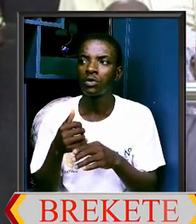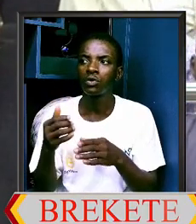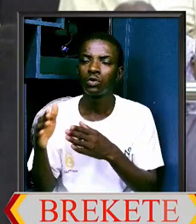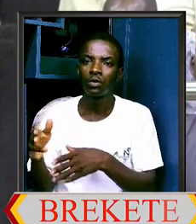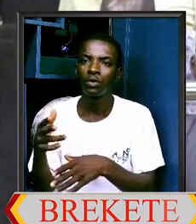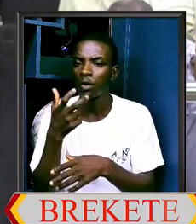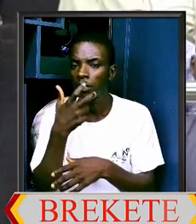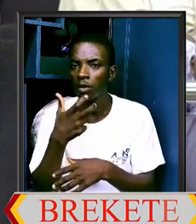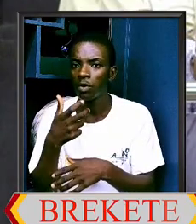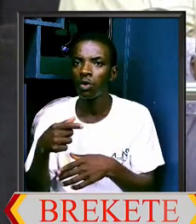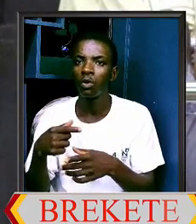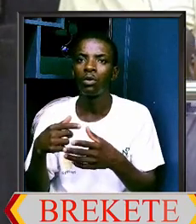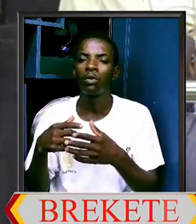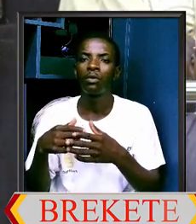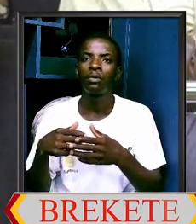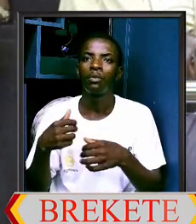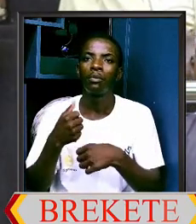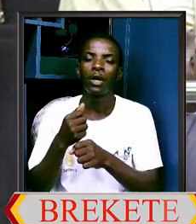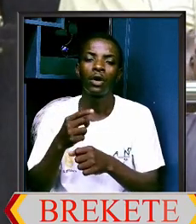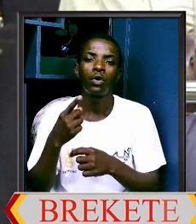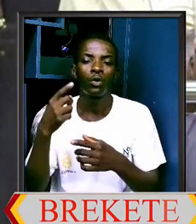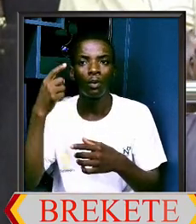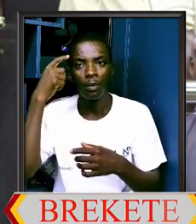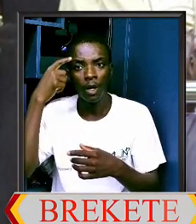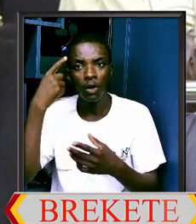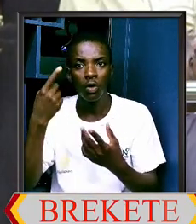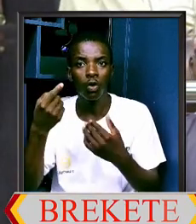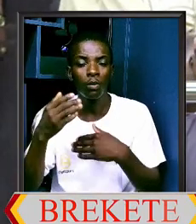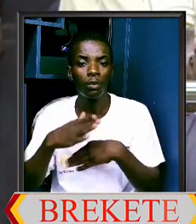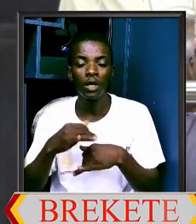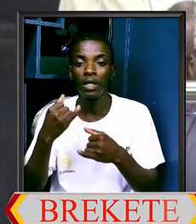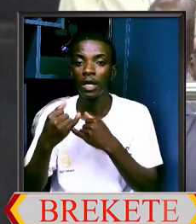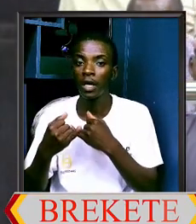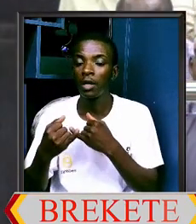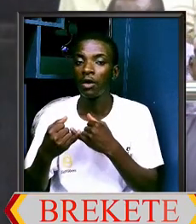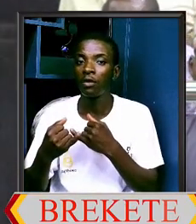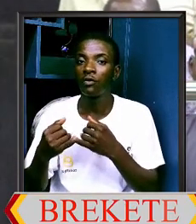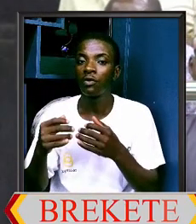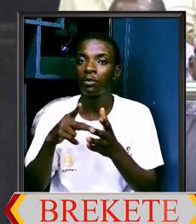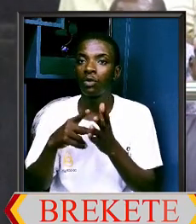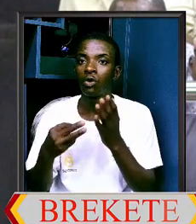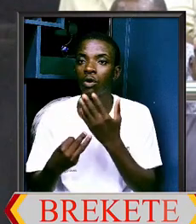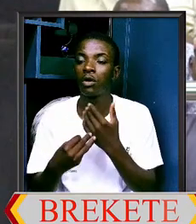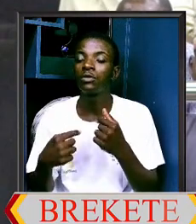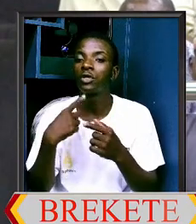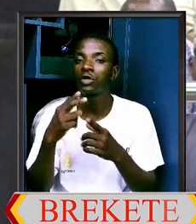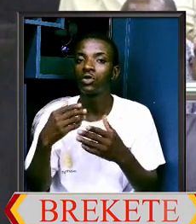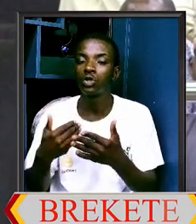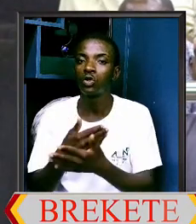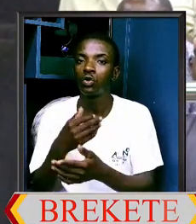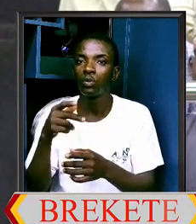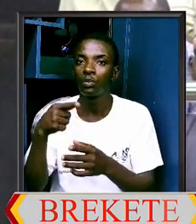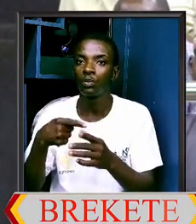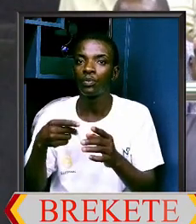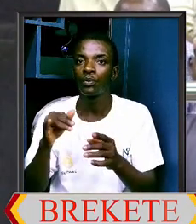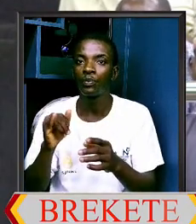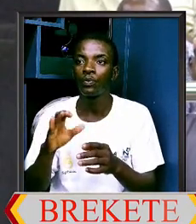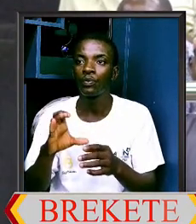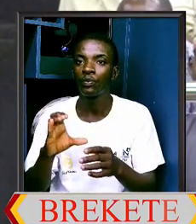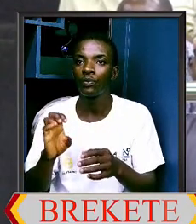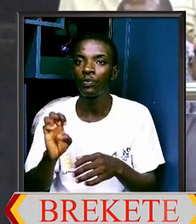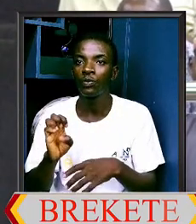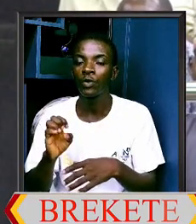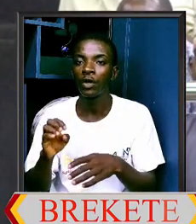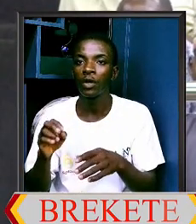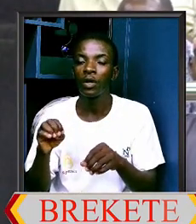now. Check. Go make up your mind. Come back before the end of the program. Come tell us the new price. Okay. You sir. Hear?